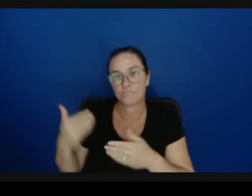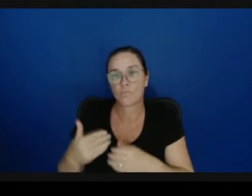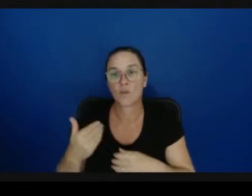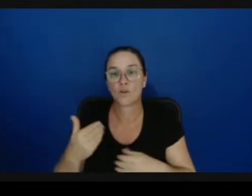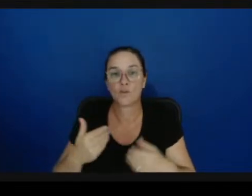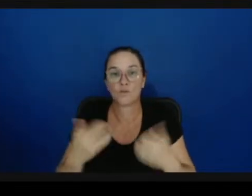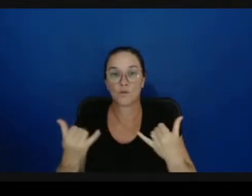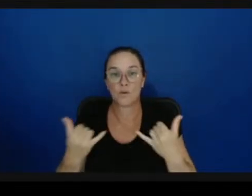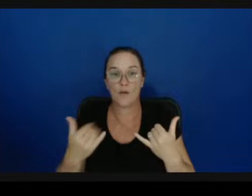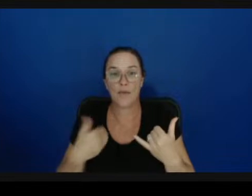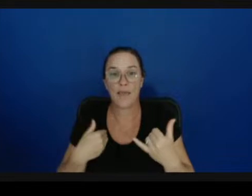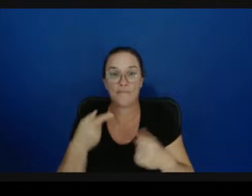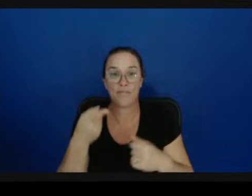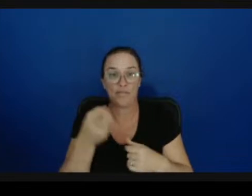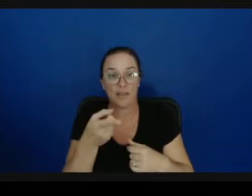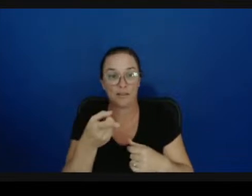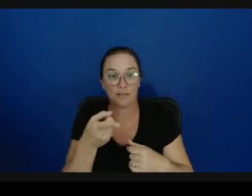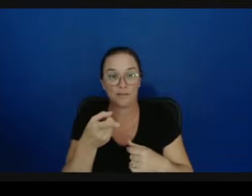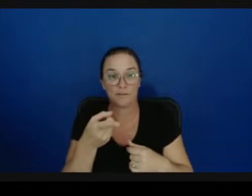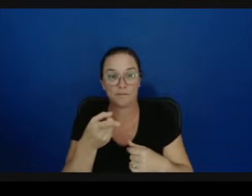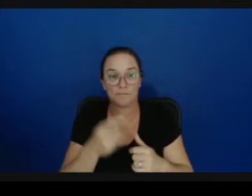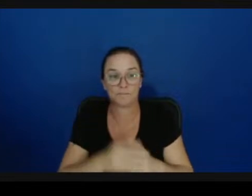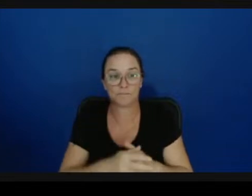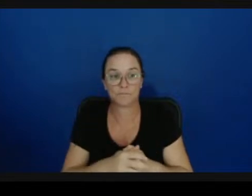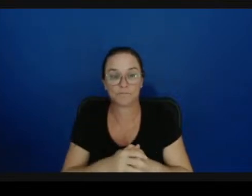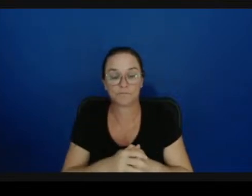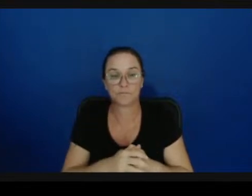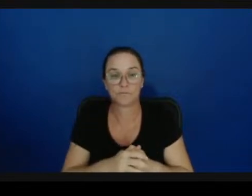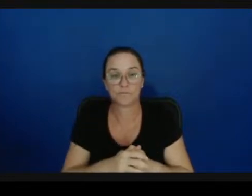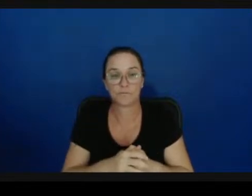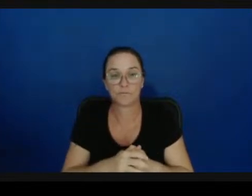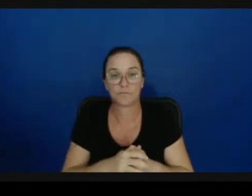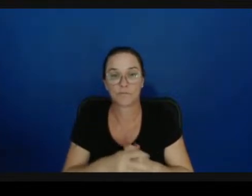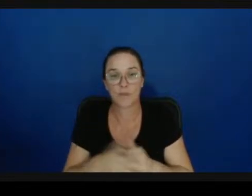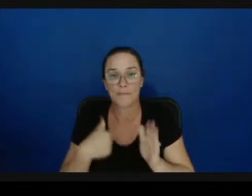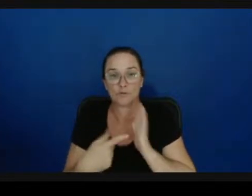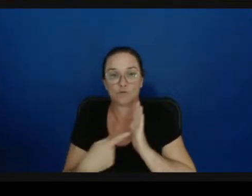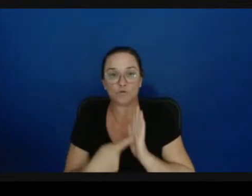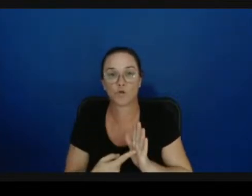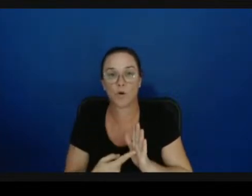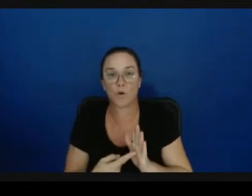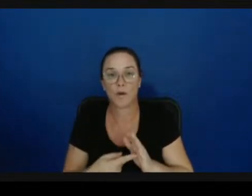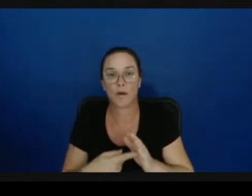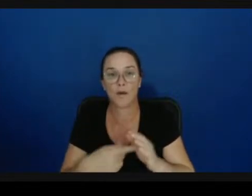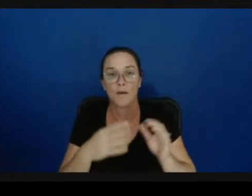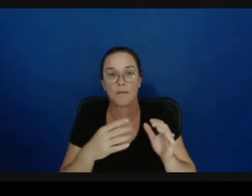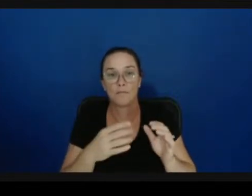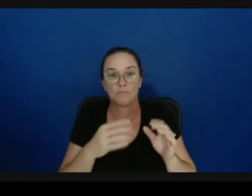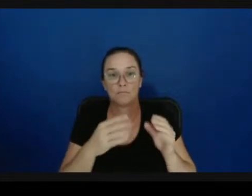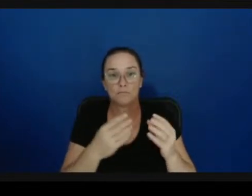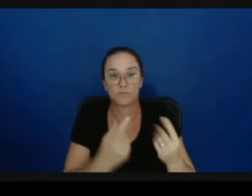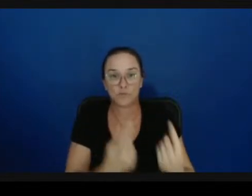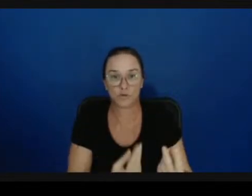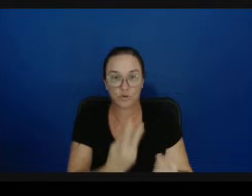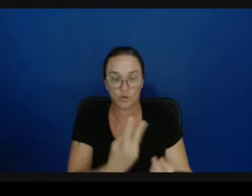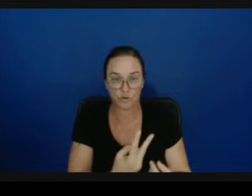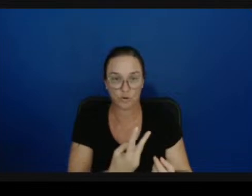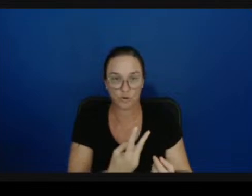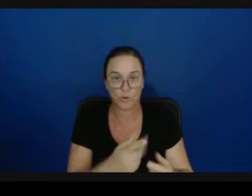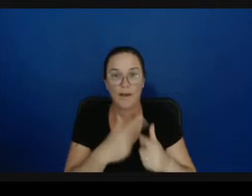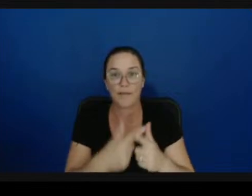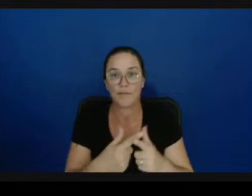sequence that I'll replay here, showing the first two pads, the